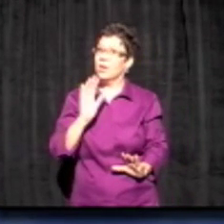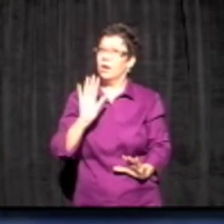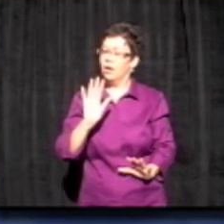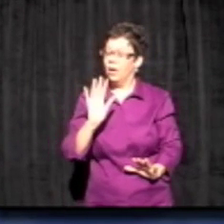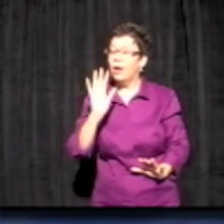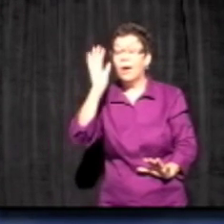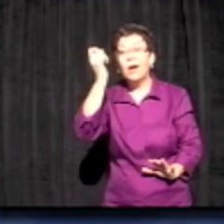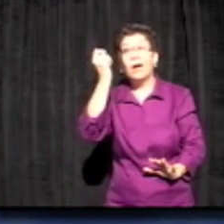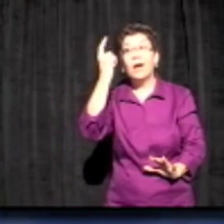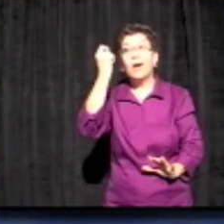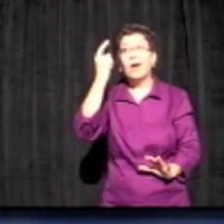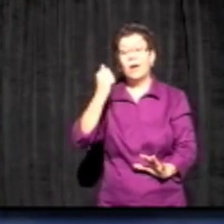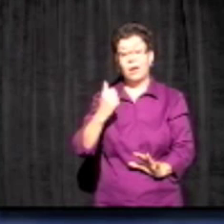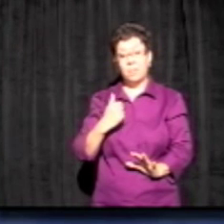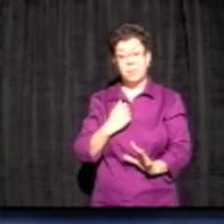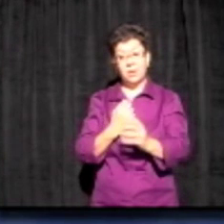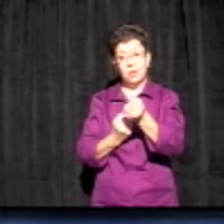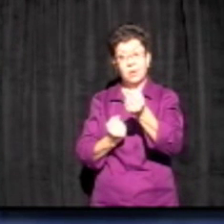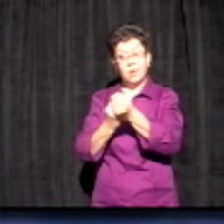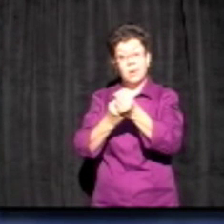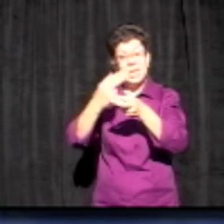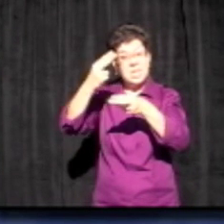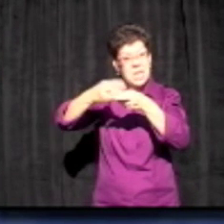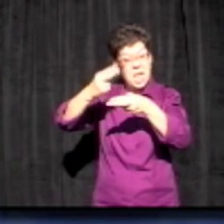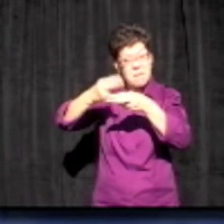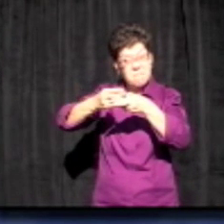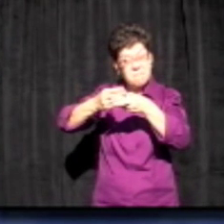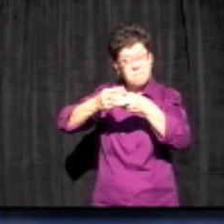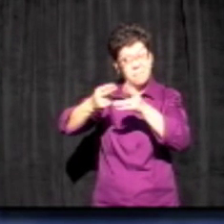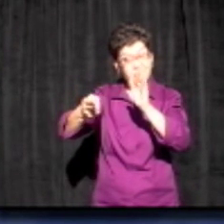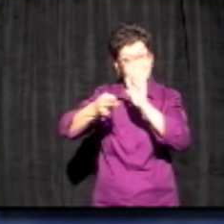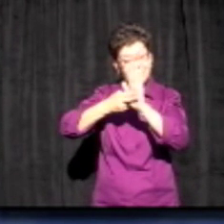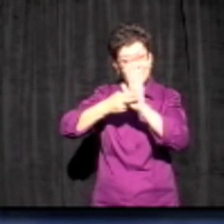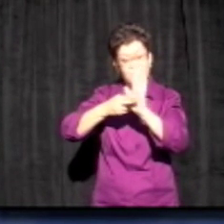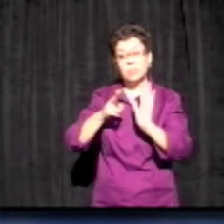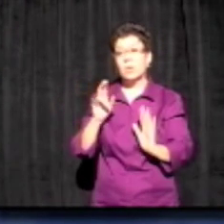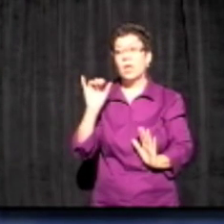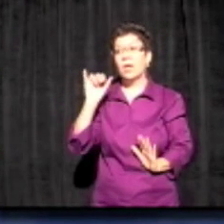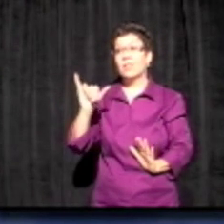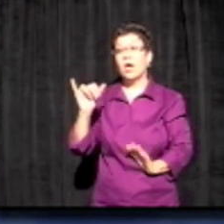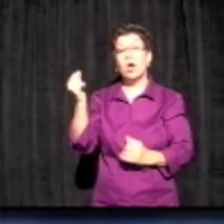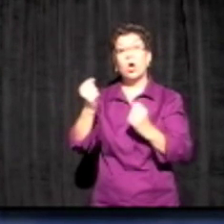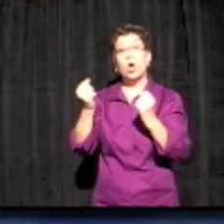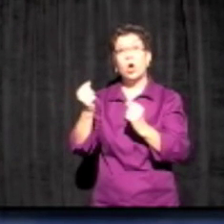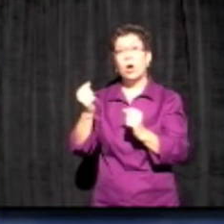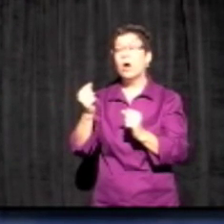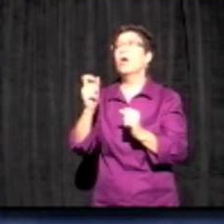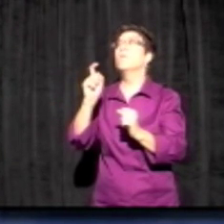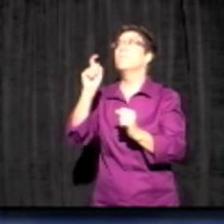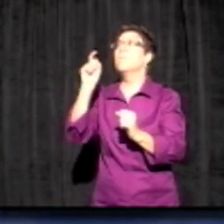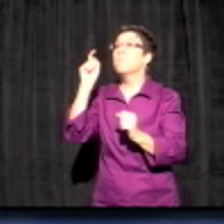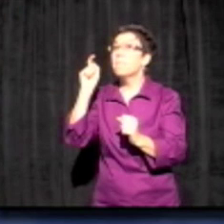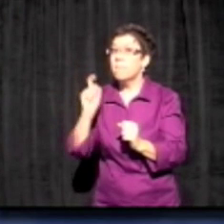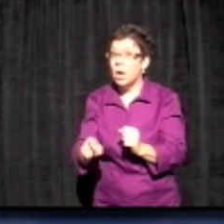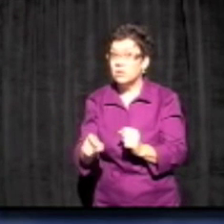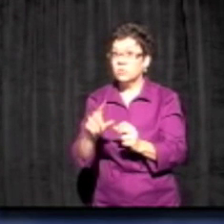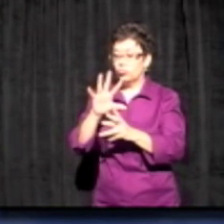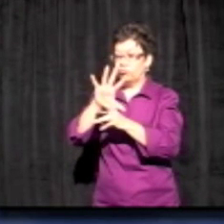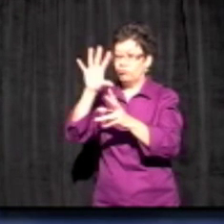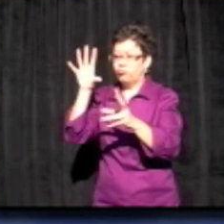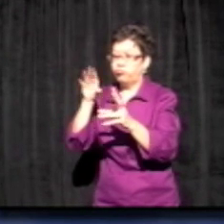in order to lend my support, the vehicle had to truly embody all the